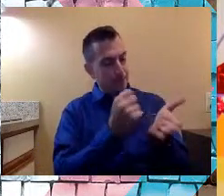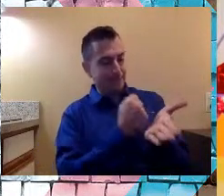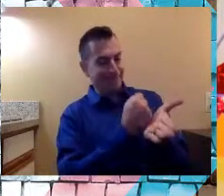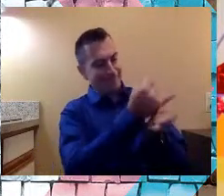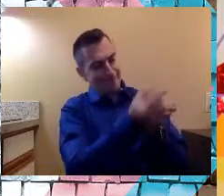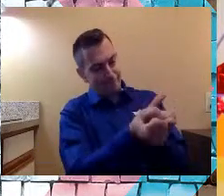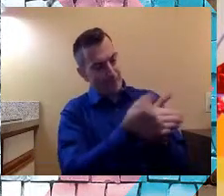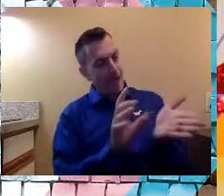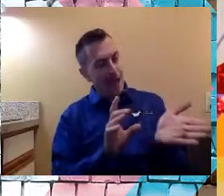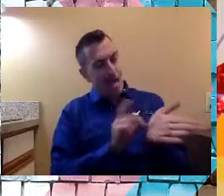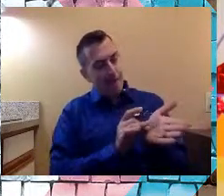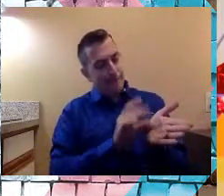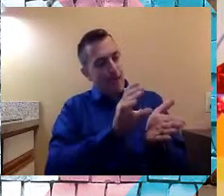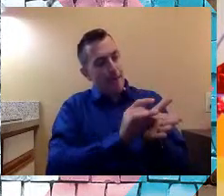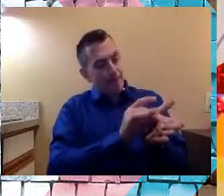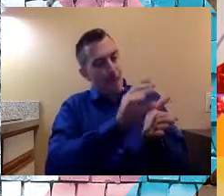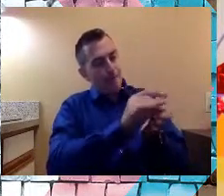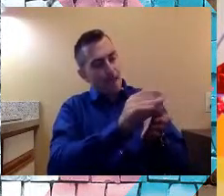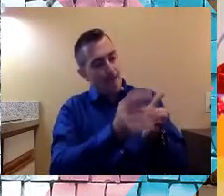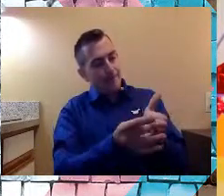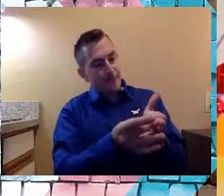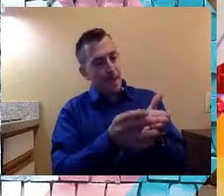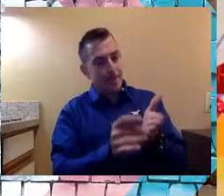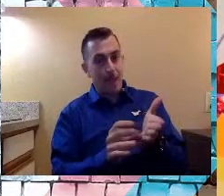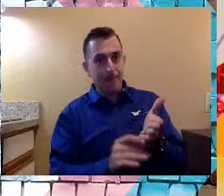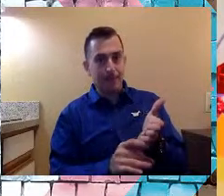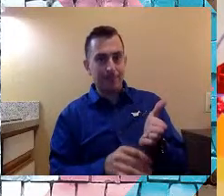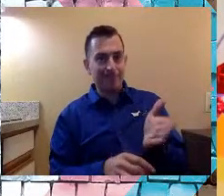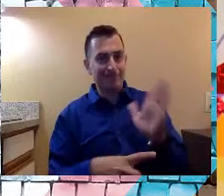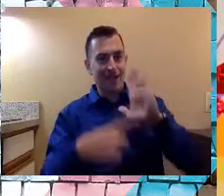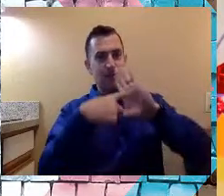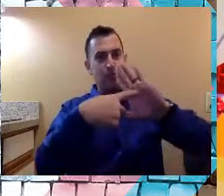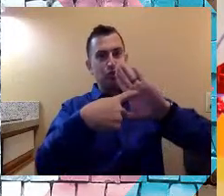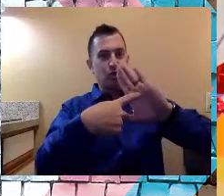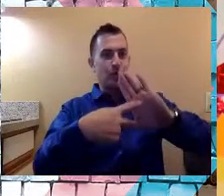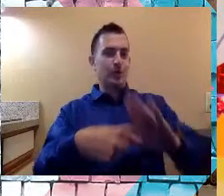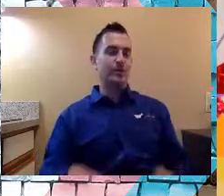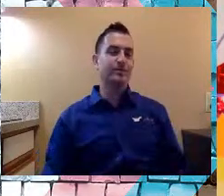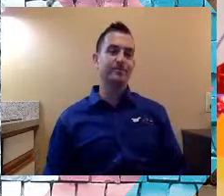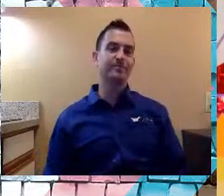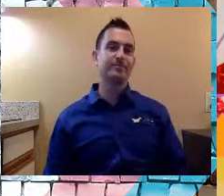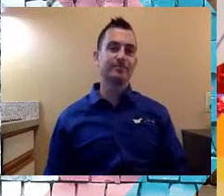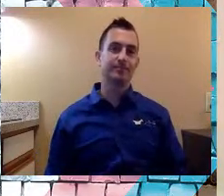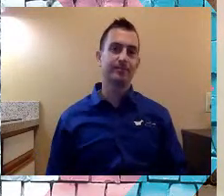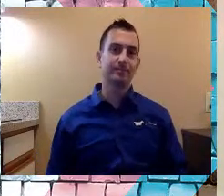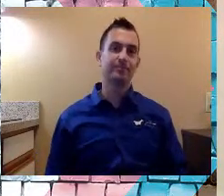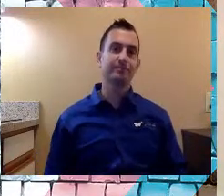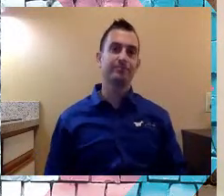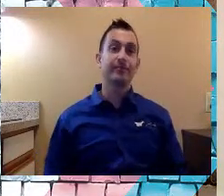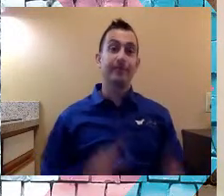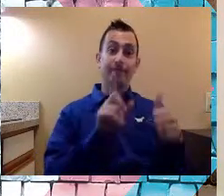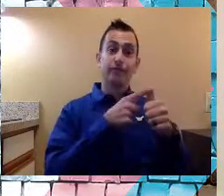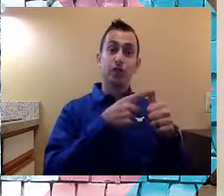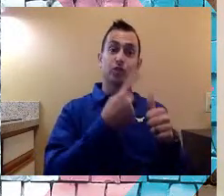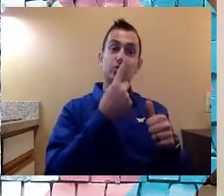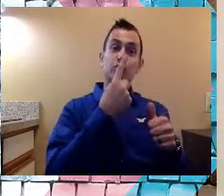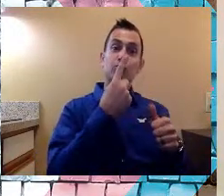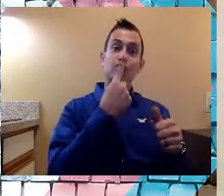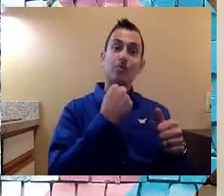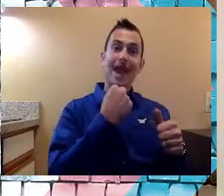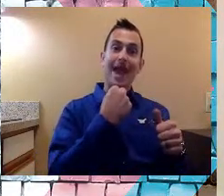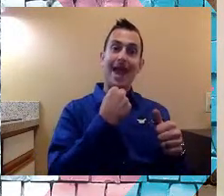along the pieces of my rainbow. So I'll hold it up and show you where I got started. So I started with the red and I put my pieces